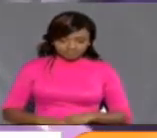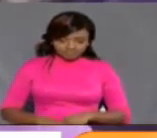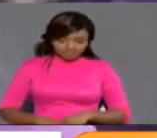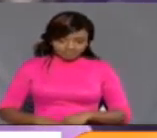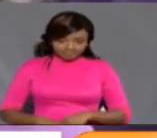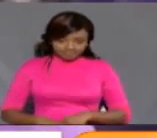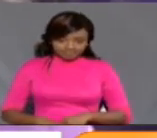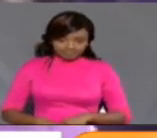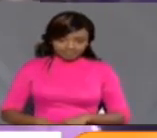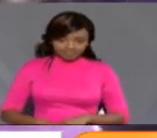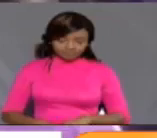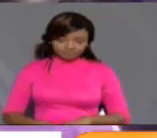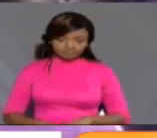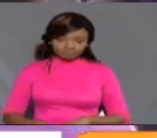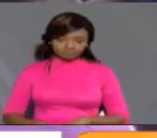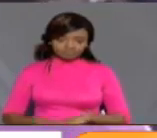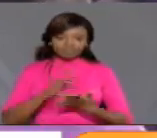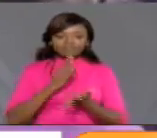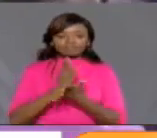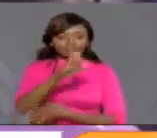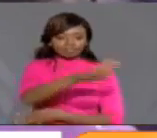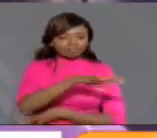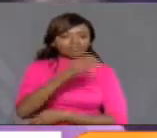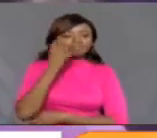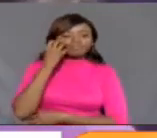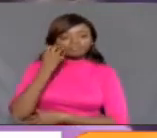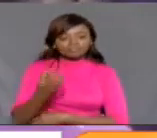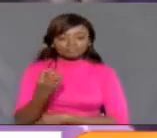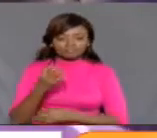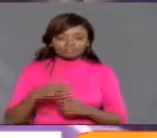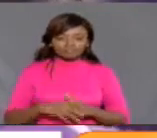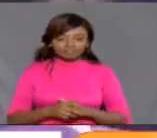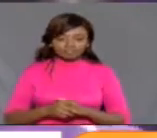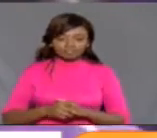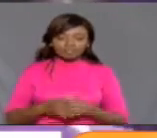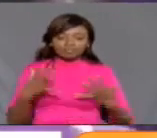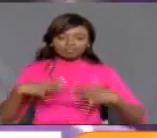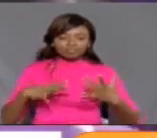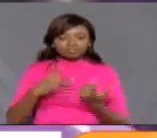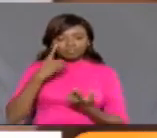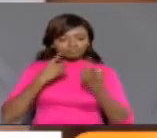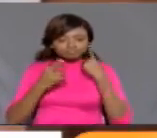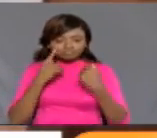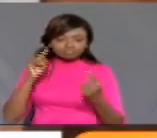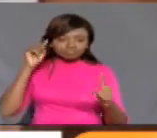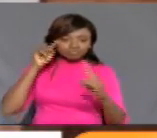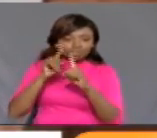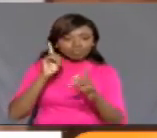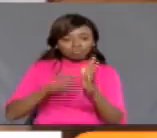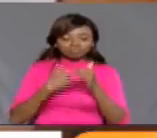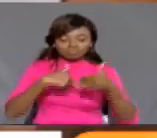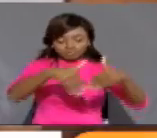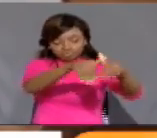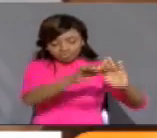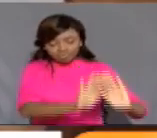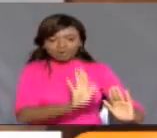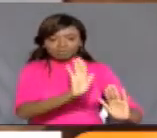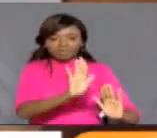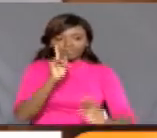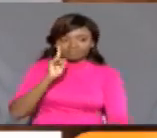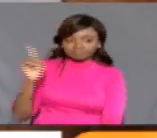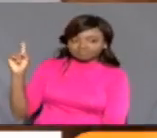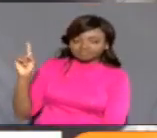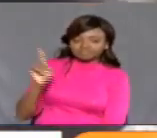A somber mood engulfed Mikwa village in Mwingi East as mourners gathered to pay their last respects for Samuel